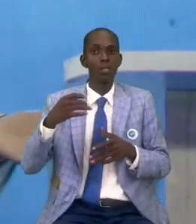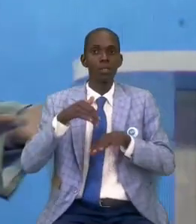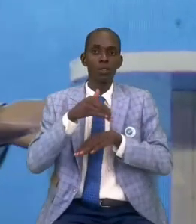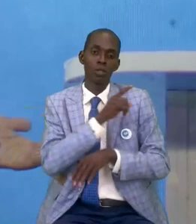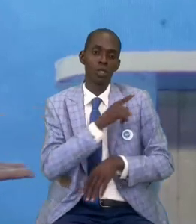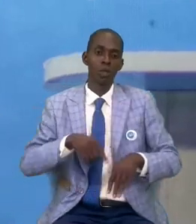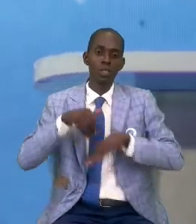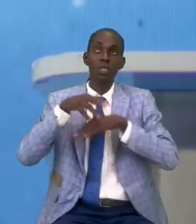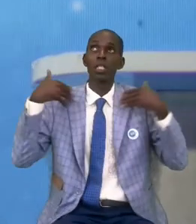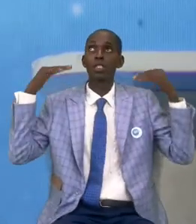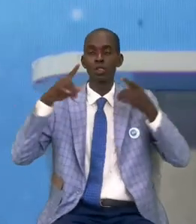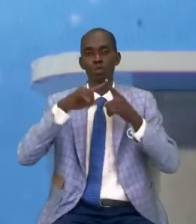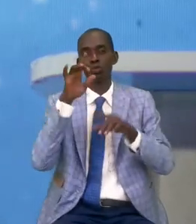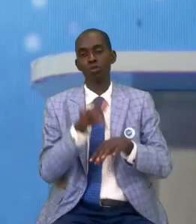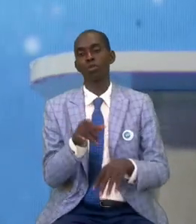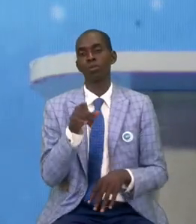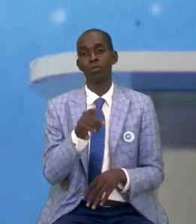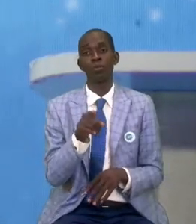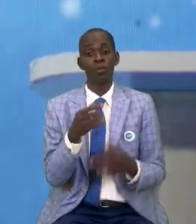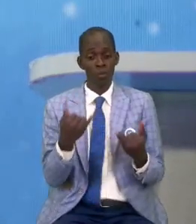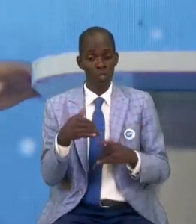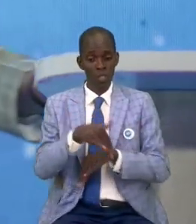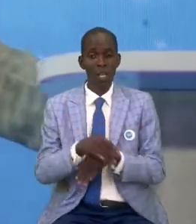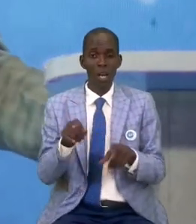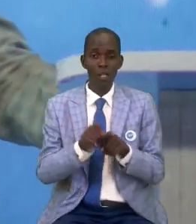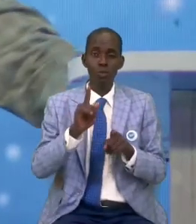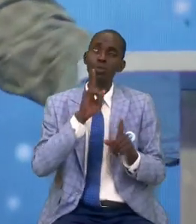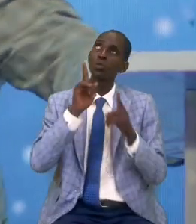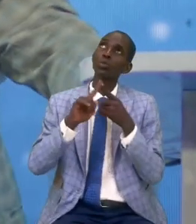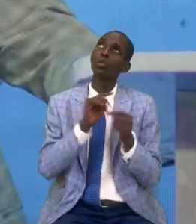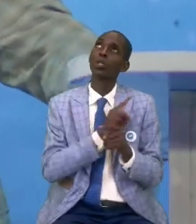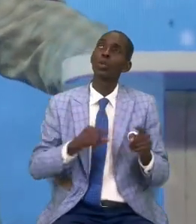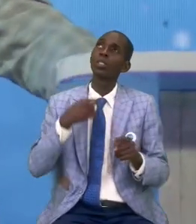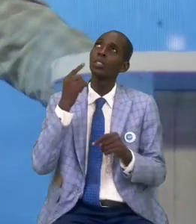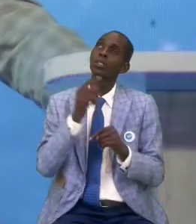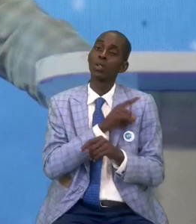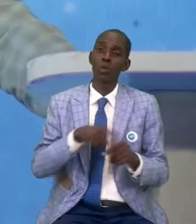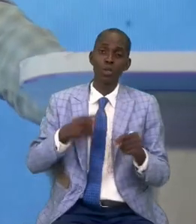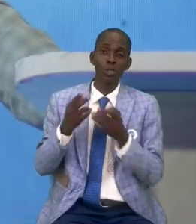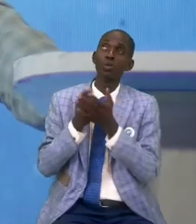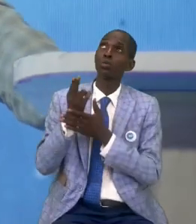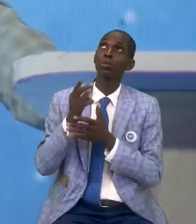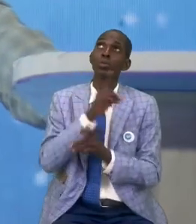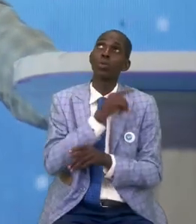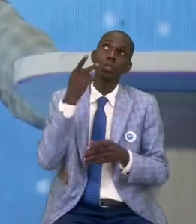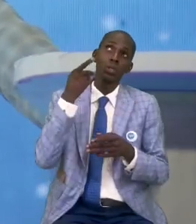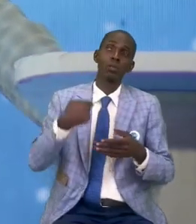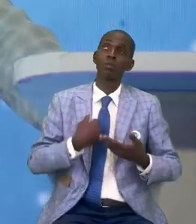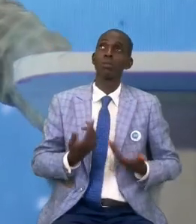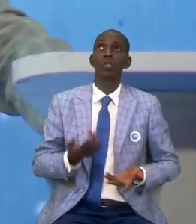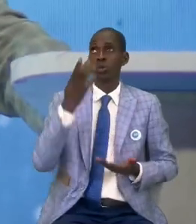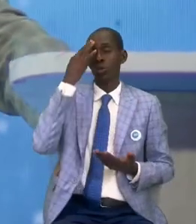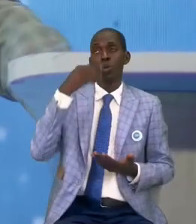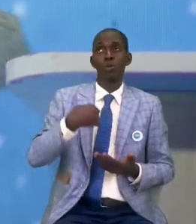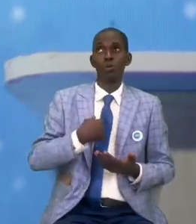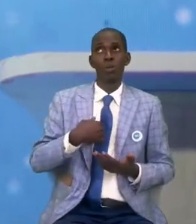oh Lord, look at where I am, look at where I've been, look at what I've been suffering. I smile on the outside, but I